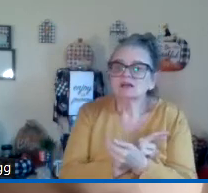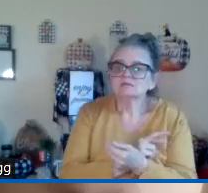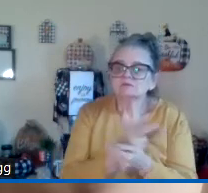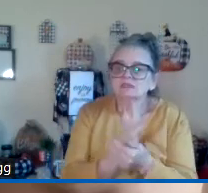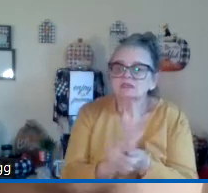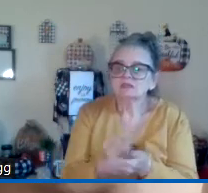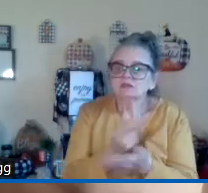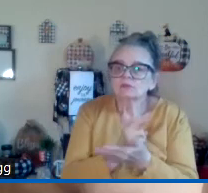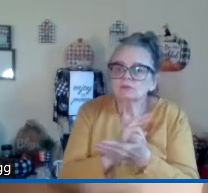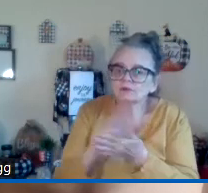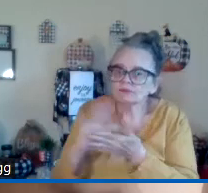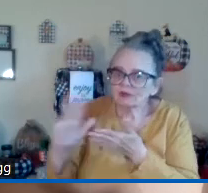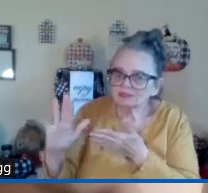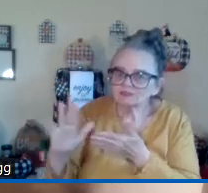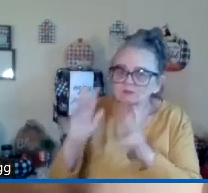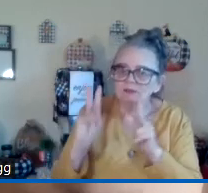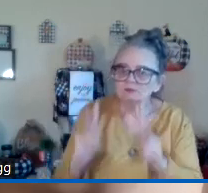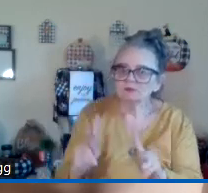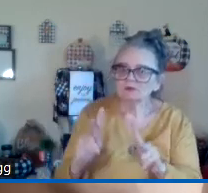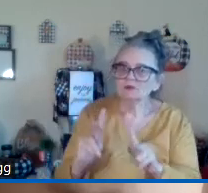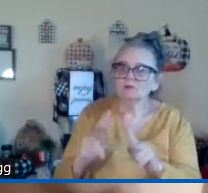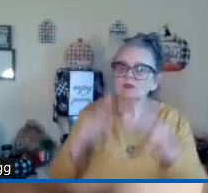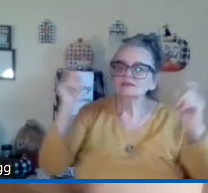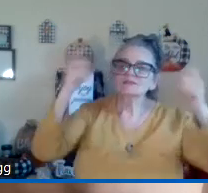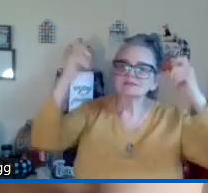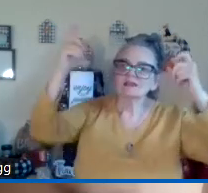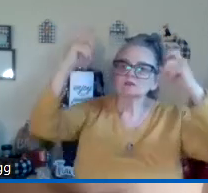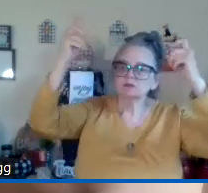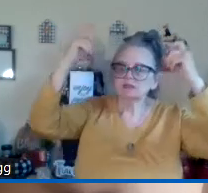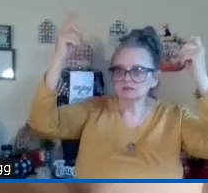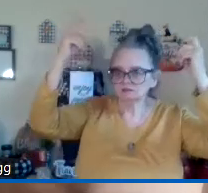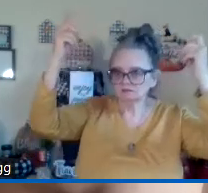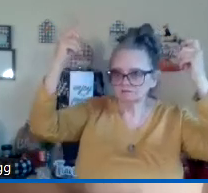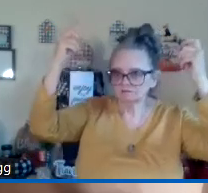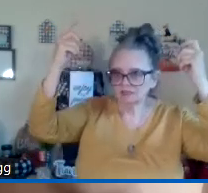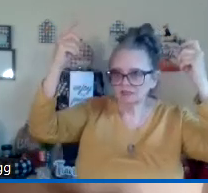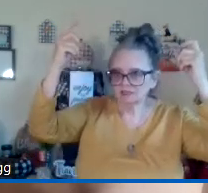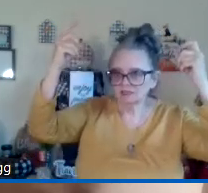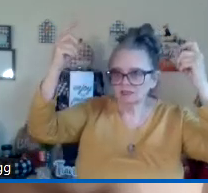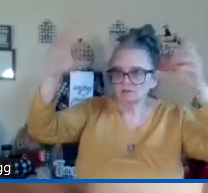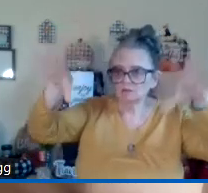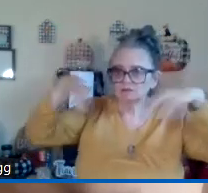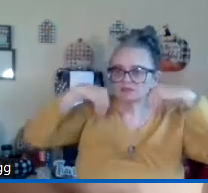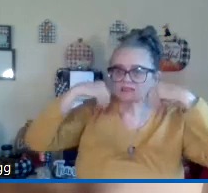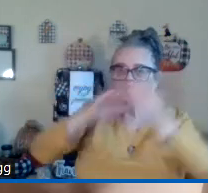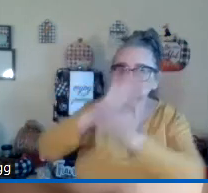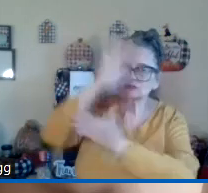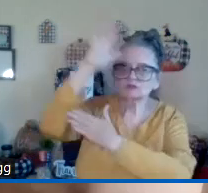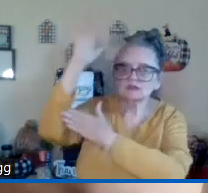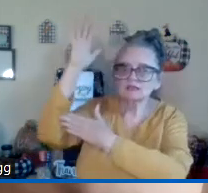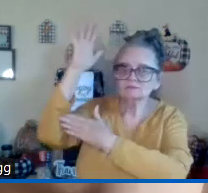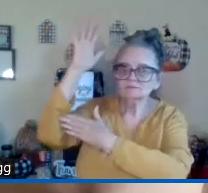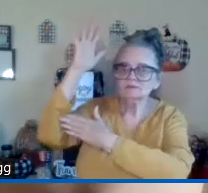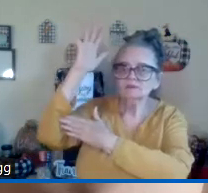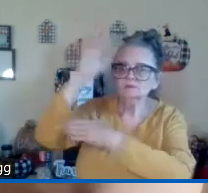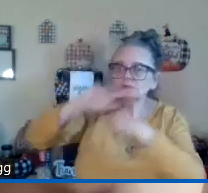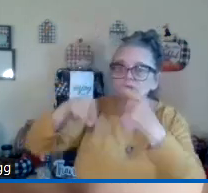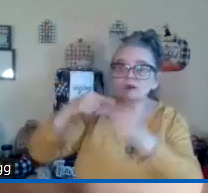So with righteous people, we can celebrate and will receive